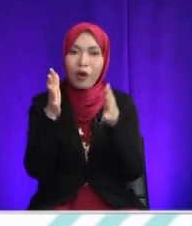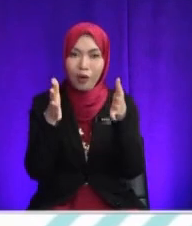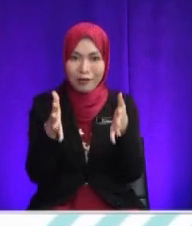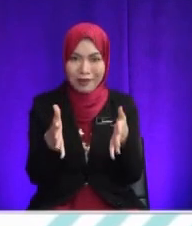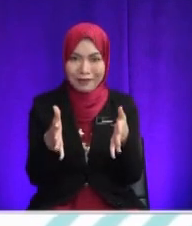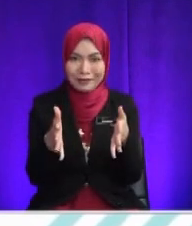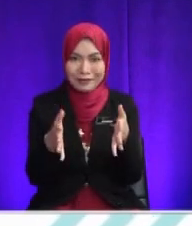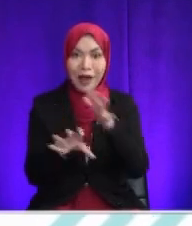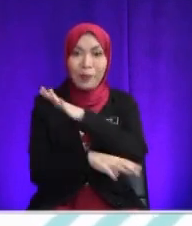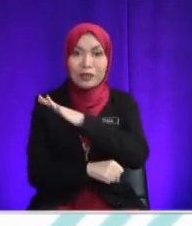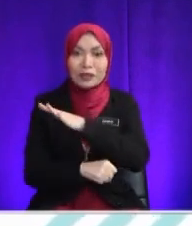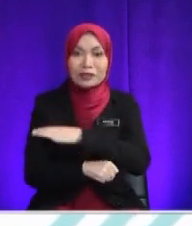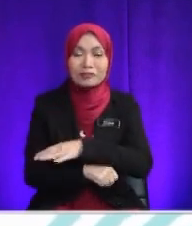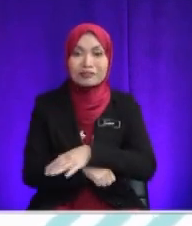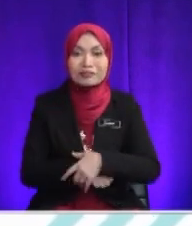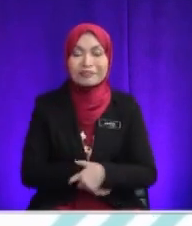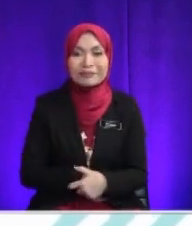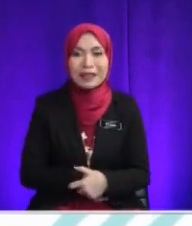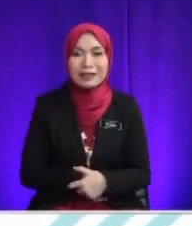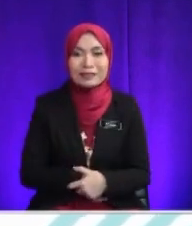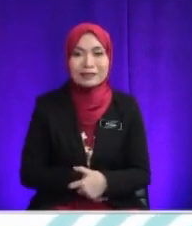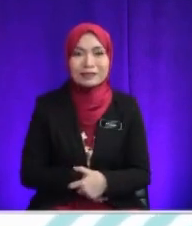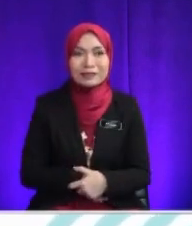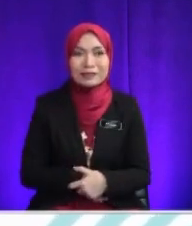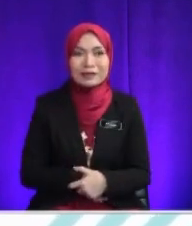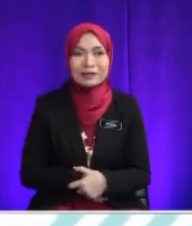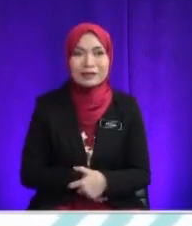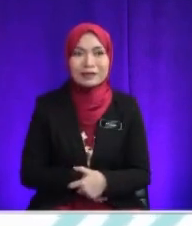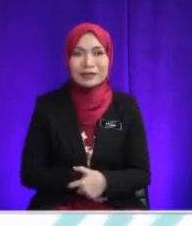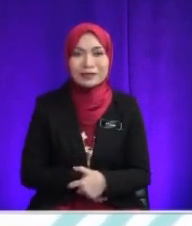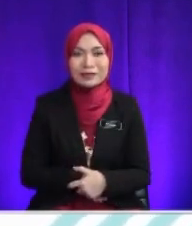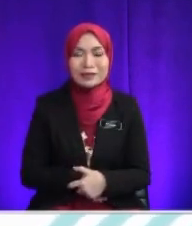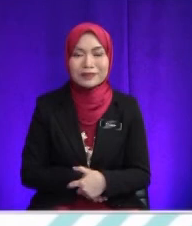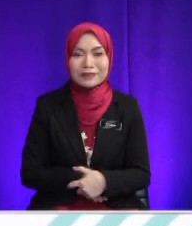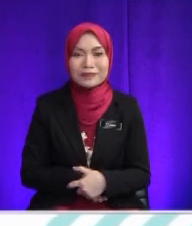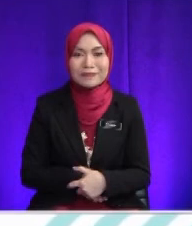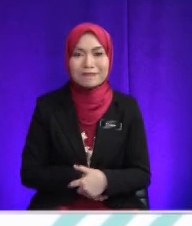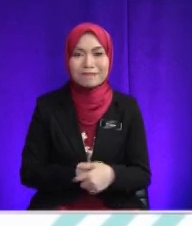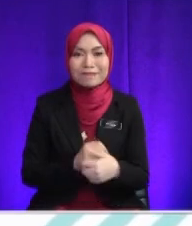permission. So do you think this is a correct definition? True or false?